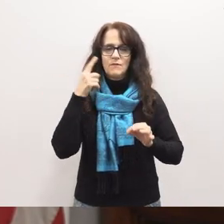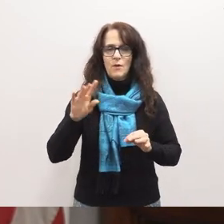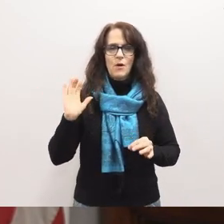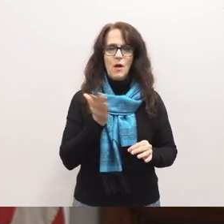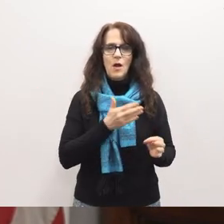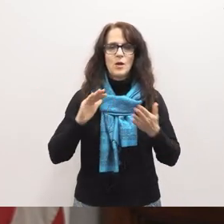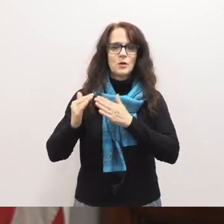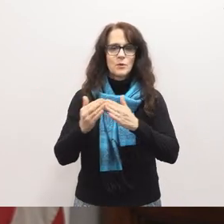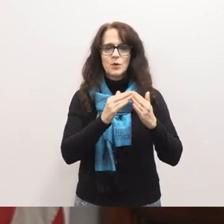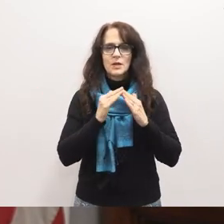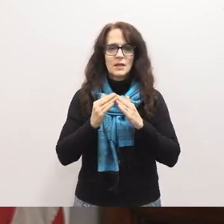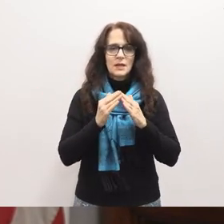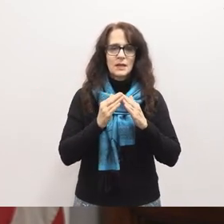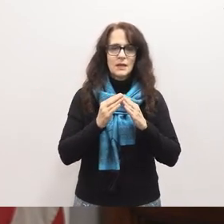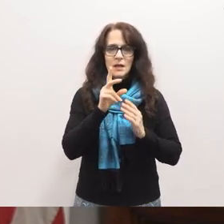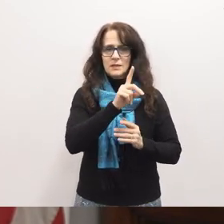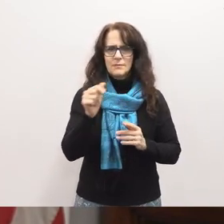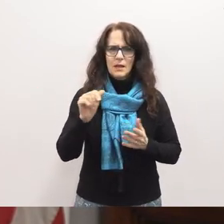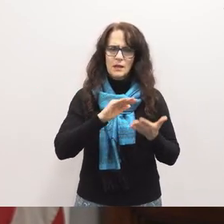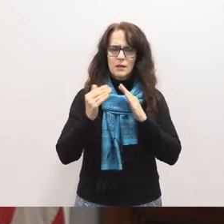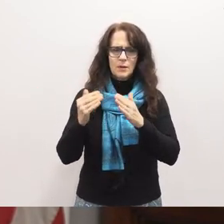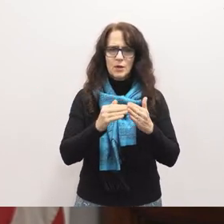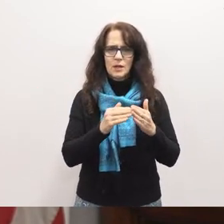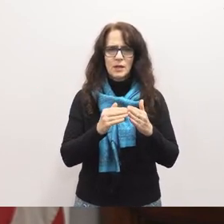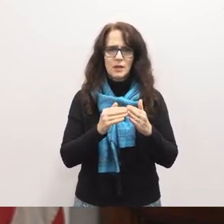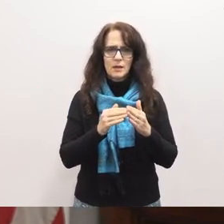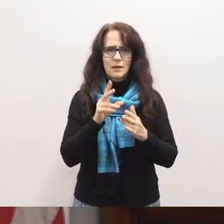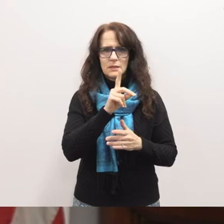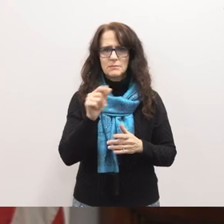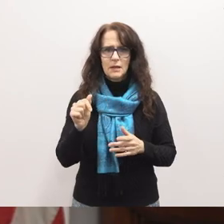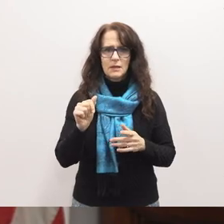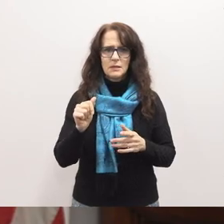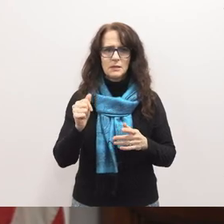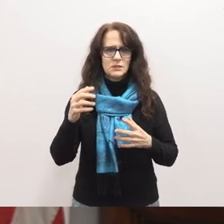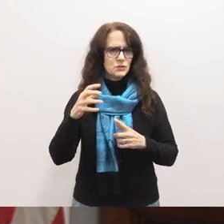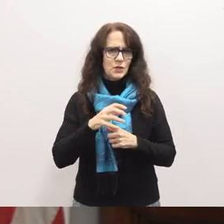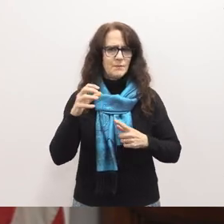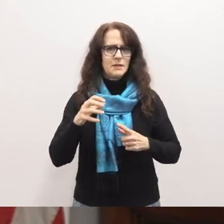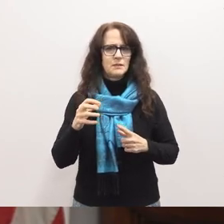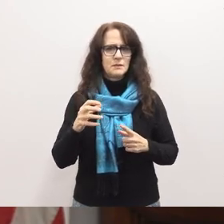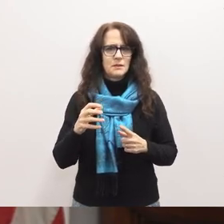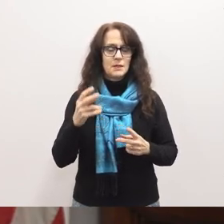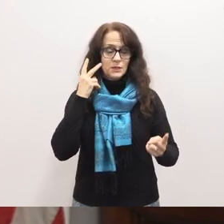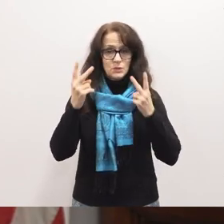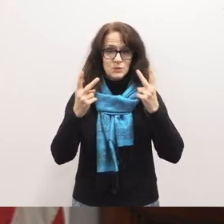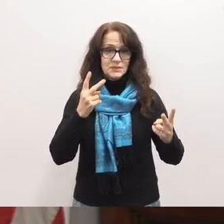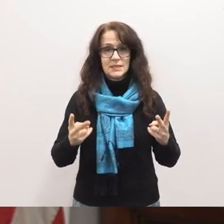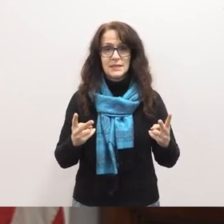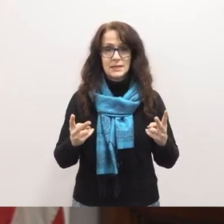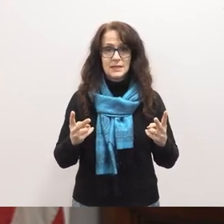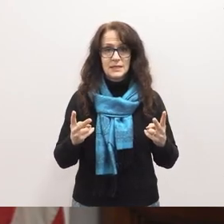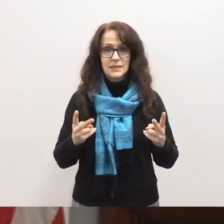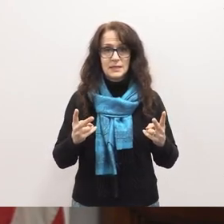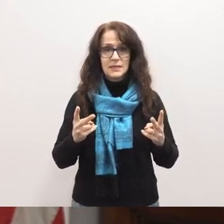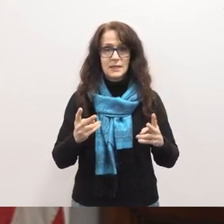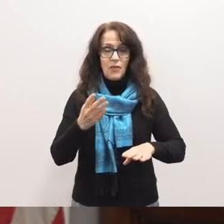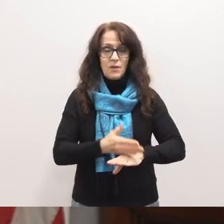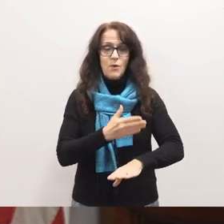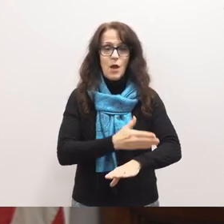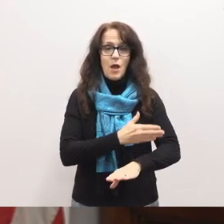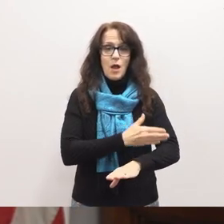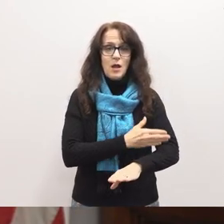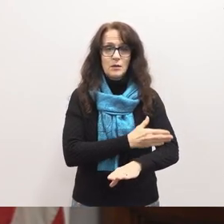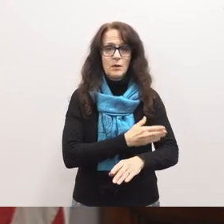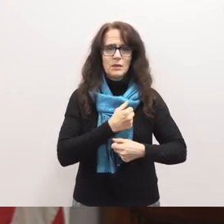communities, our disability communities, our disability champions, to see the progress that we're making. So